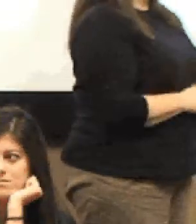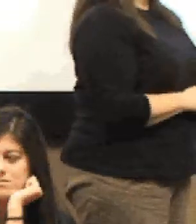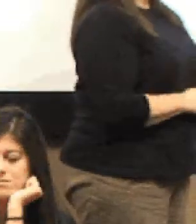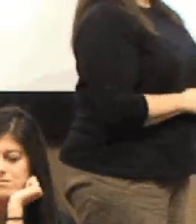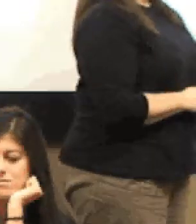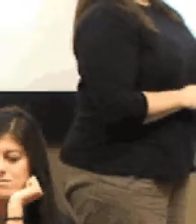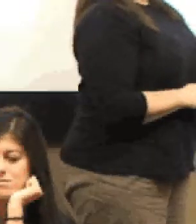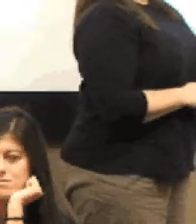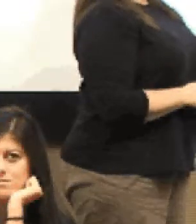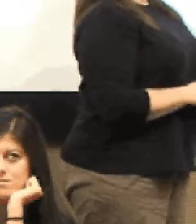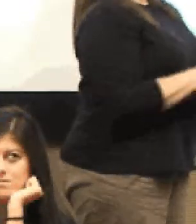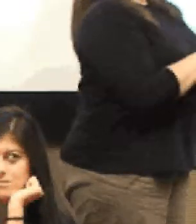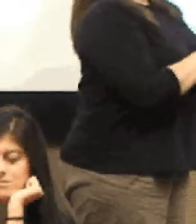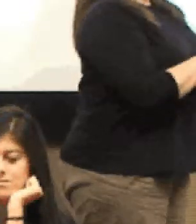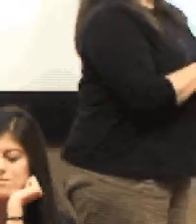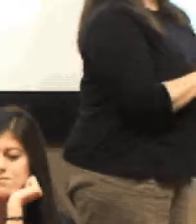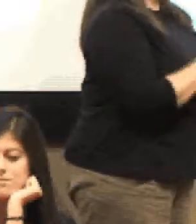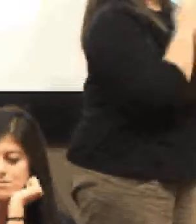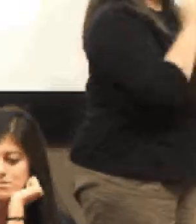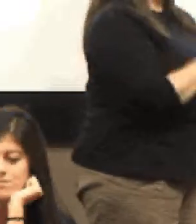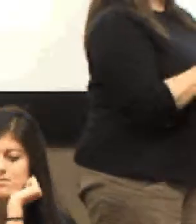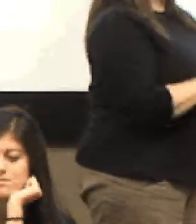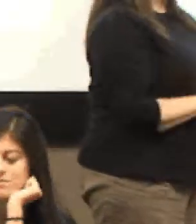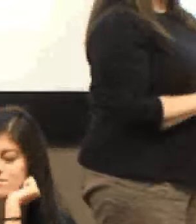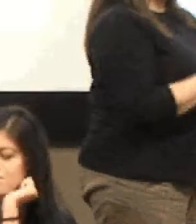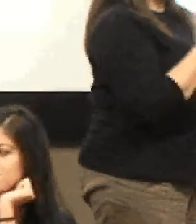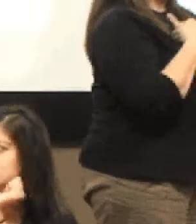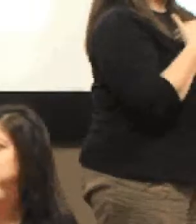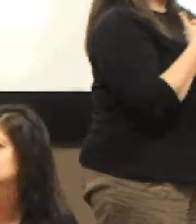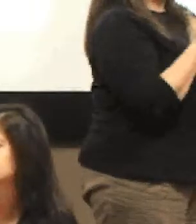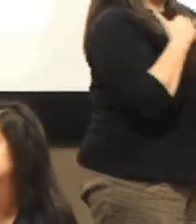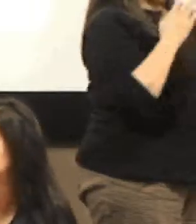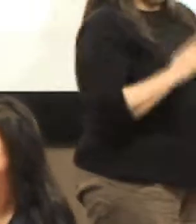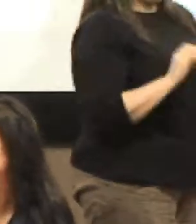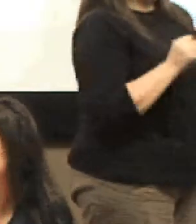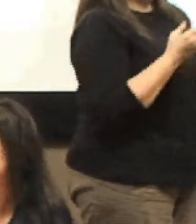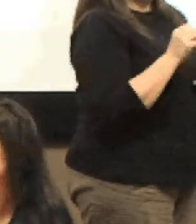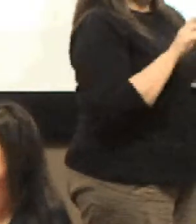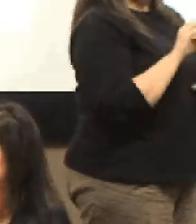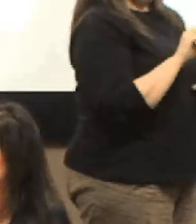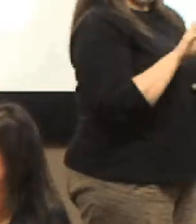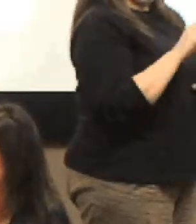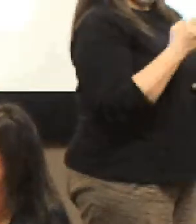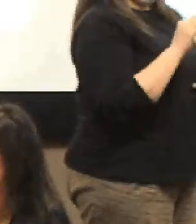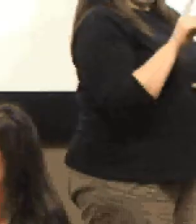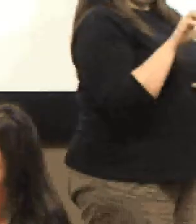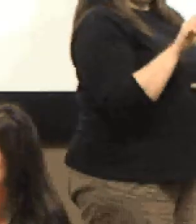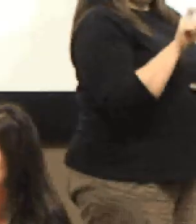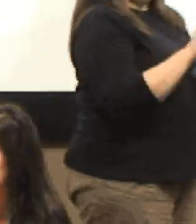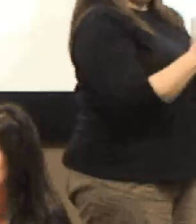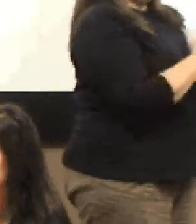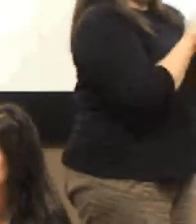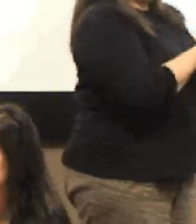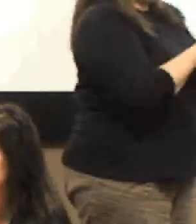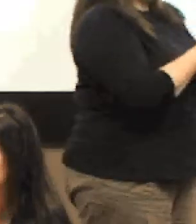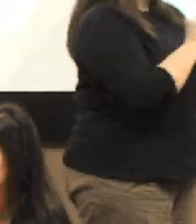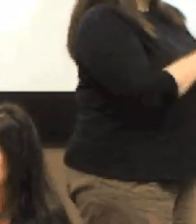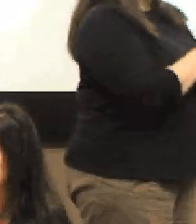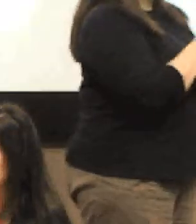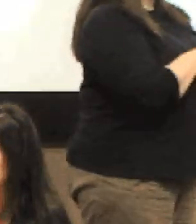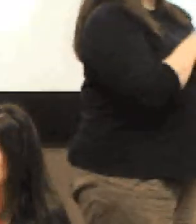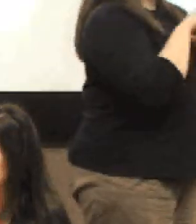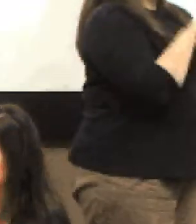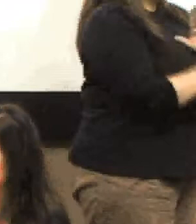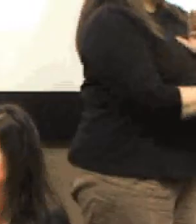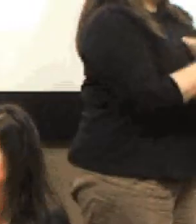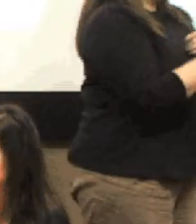And it's a business for somebody. It has an owner or shareholders or something like that, and you have to make money. And that's what's been